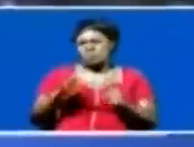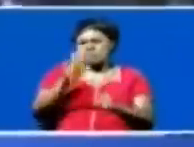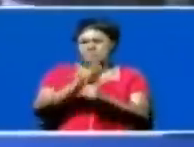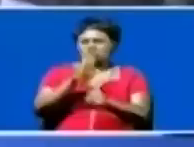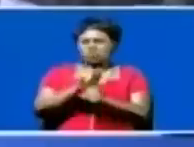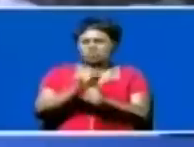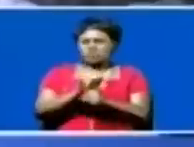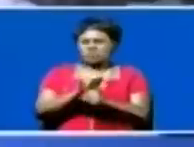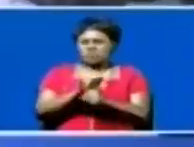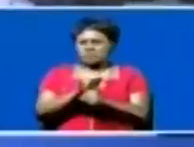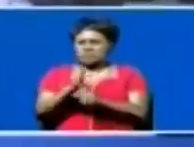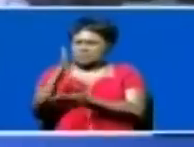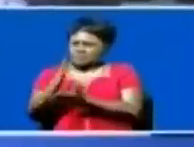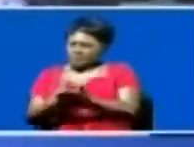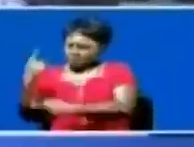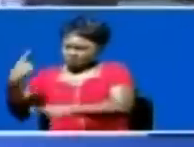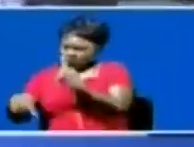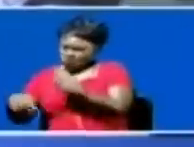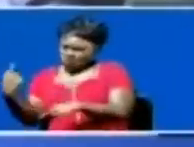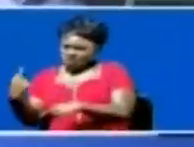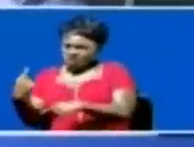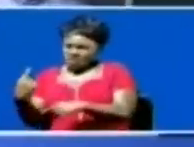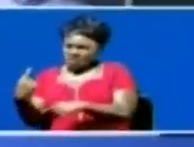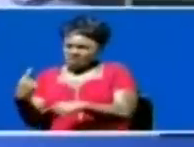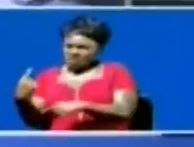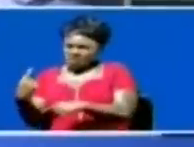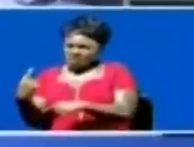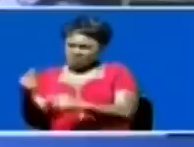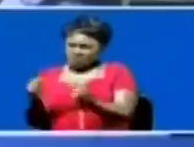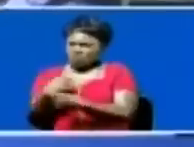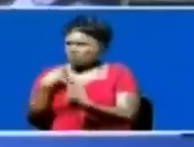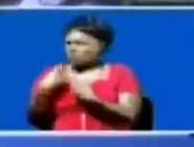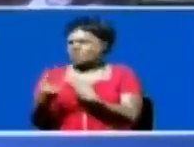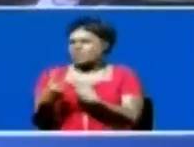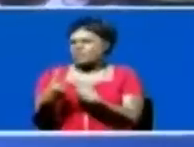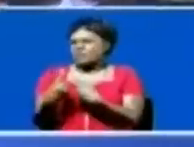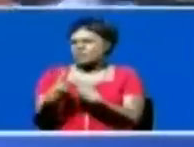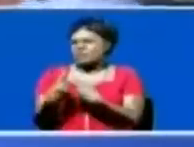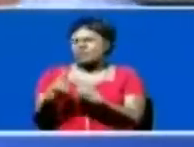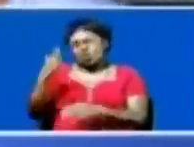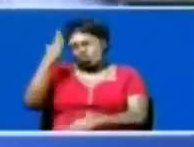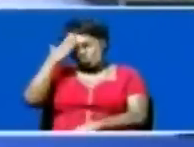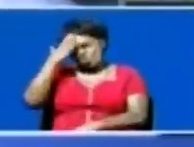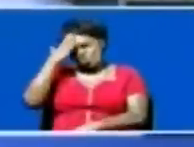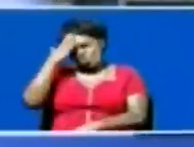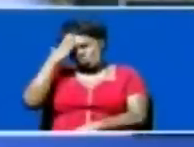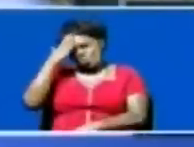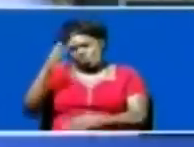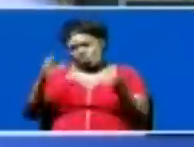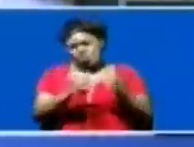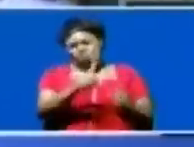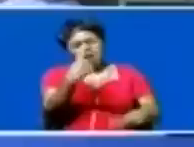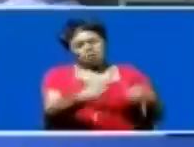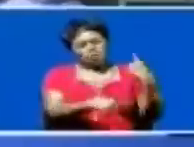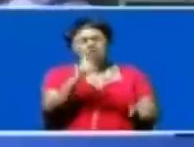the majority, there's the one that had their say. We can't tell which one had their say and which one has had their way, but we know one that has had their way. And